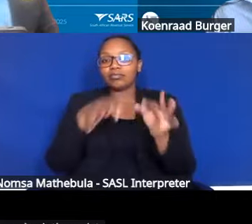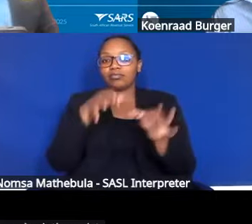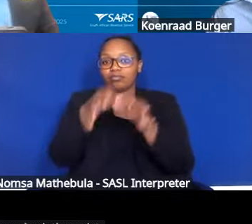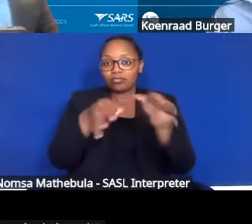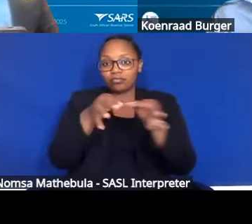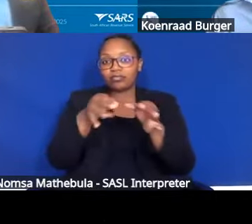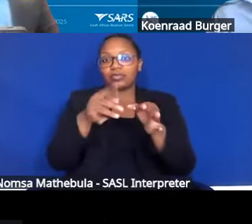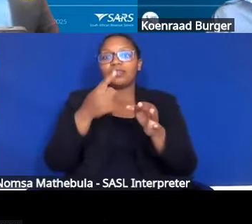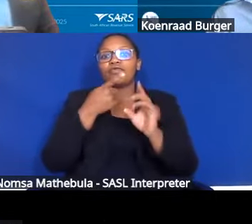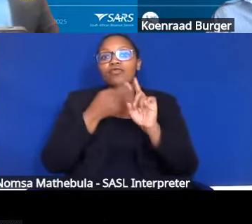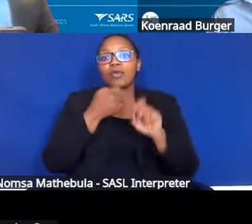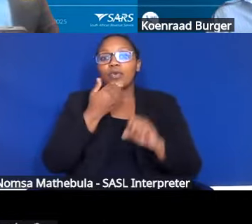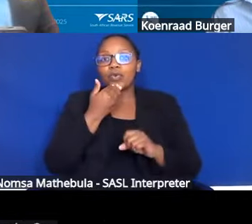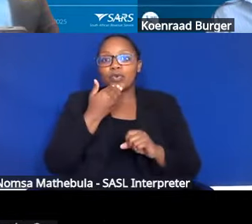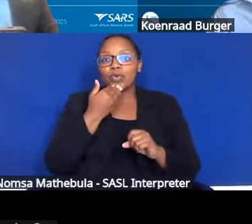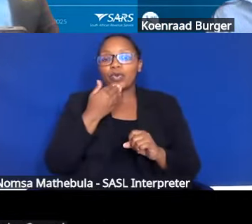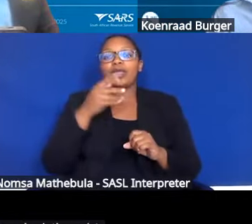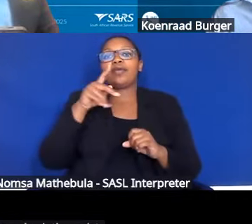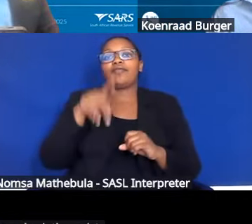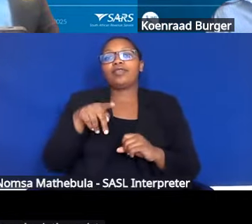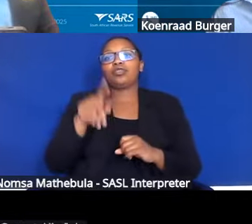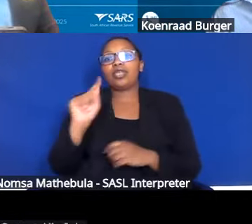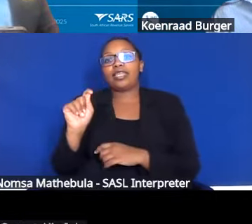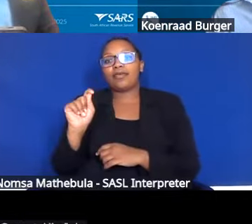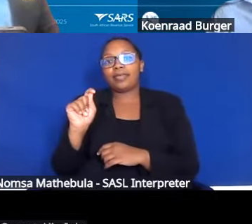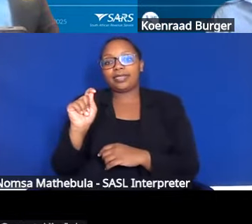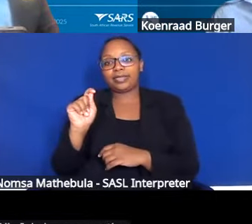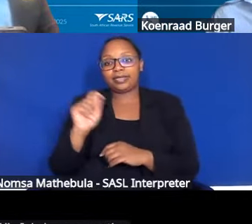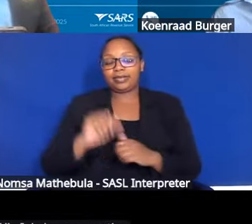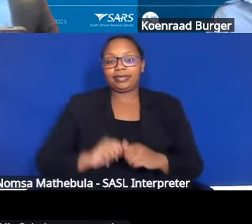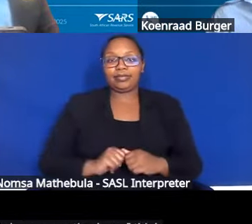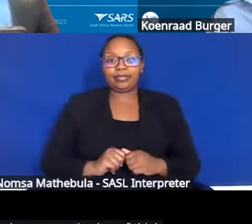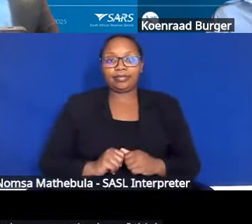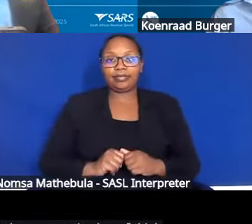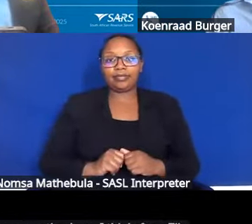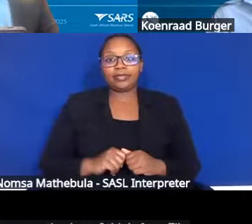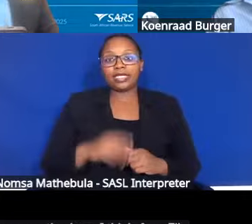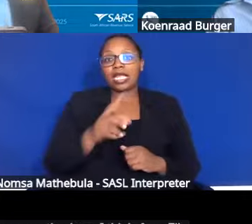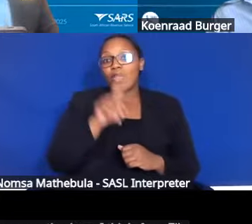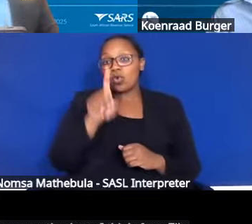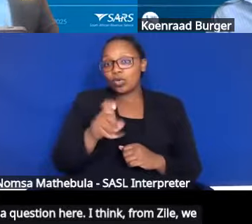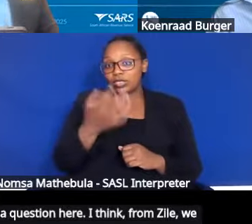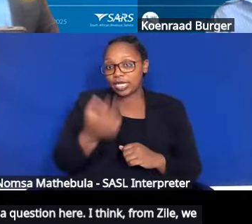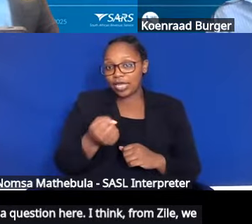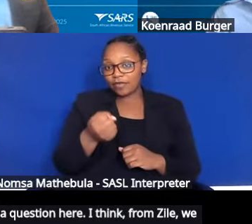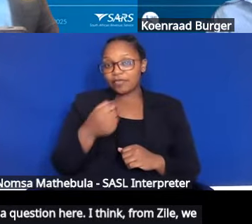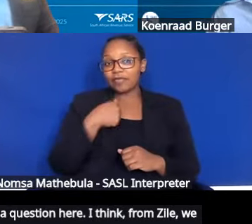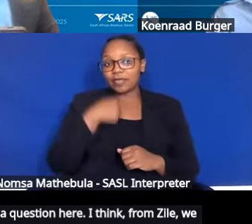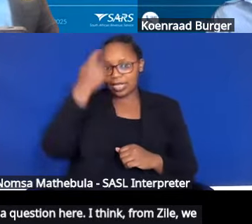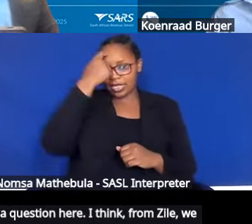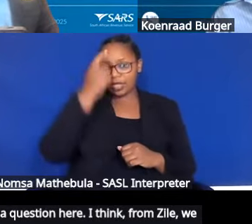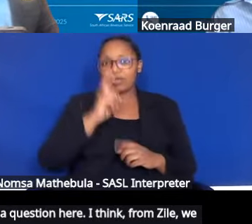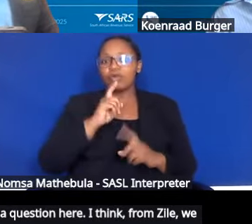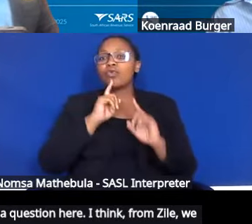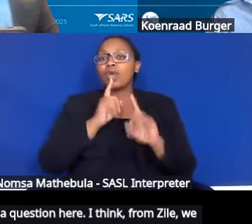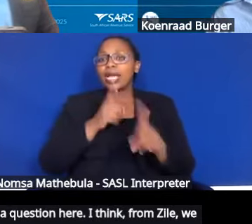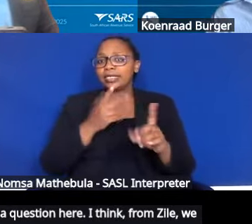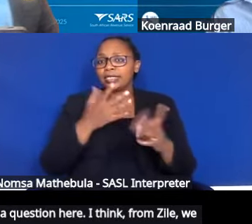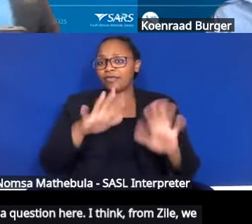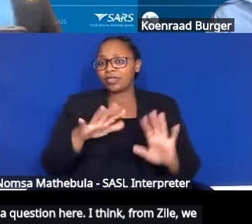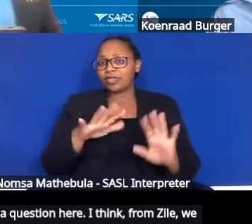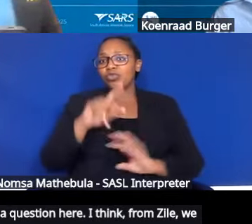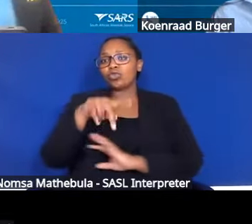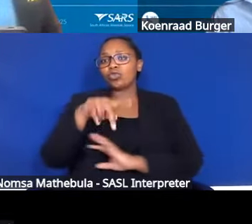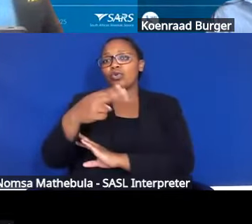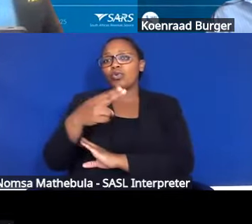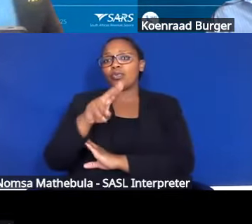Thank you. Thanks, Gunnar. I do have a question here. I think, Bumzile, we've touched on it previously, but let